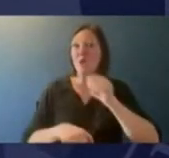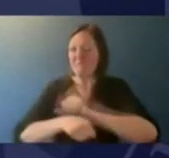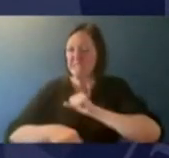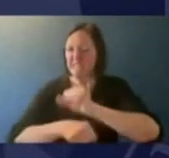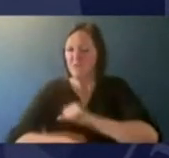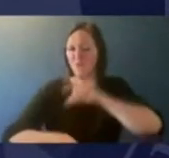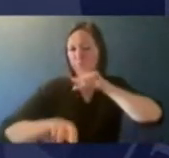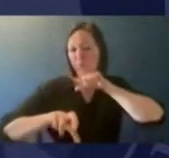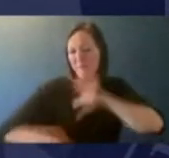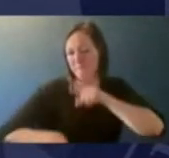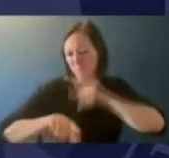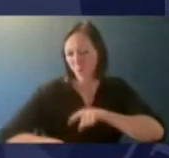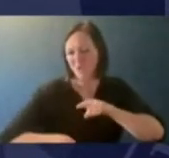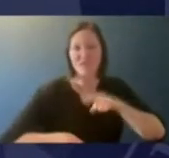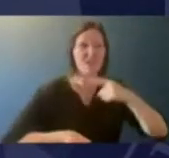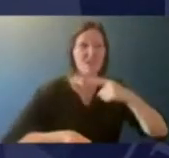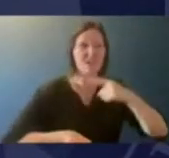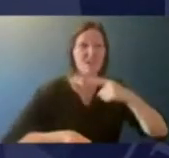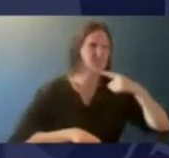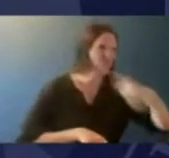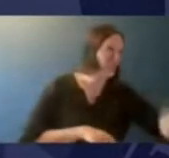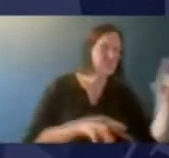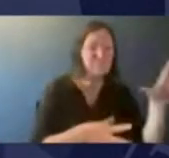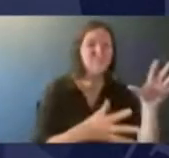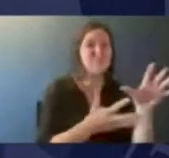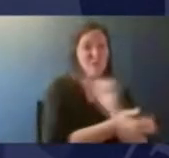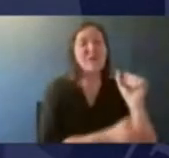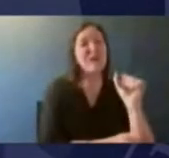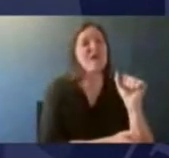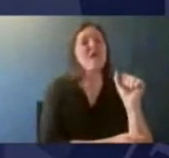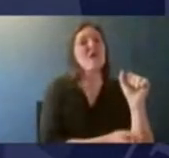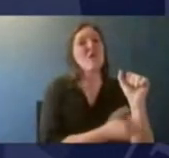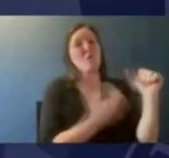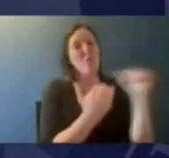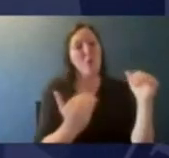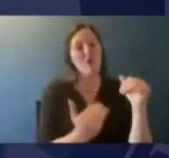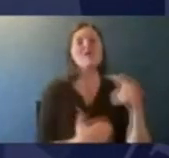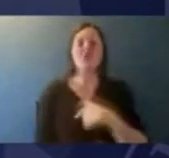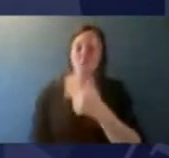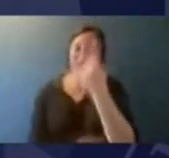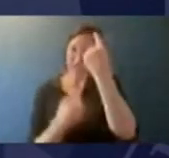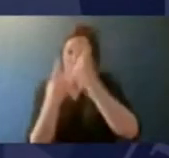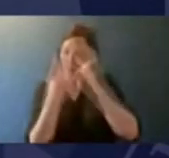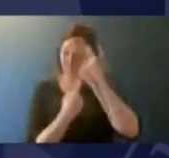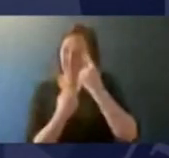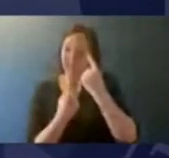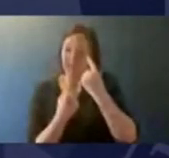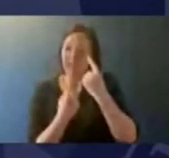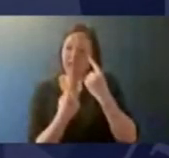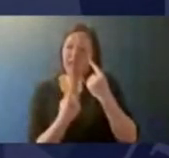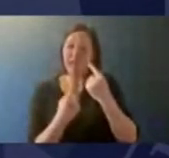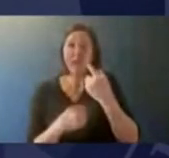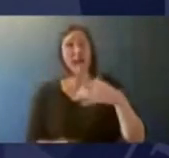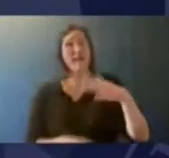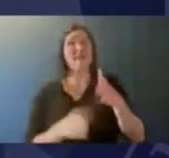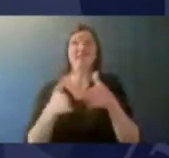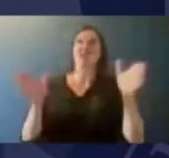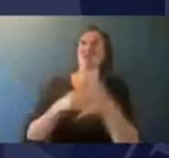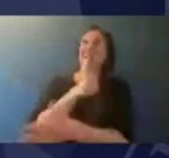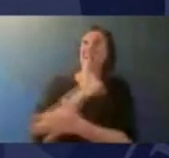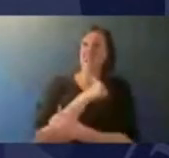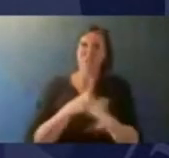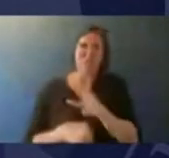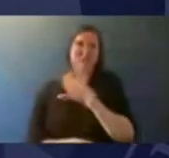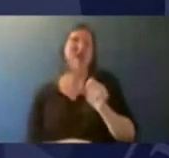about Russia's barbaric war. And we are thinking, and the country is thinking